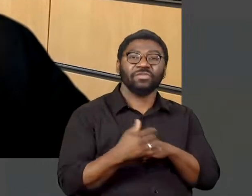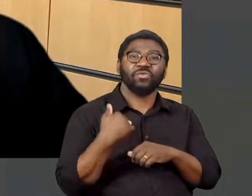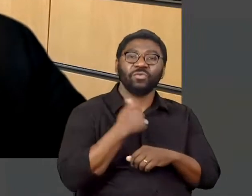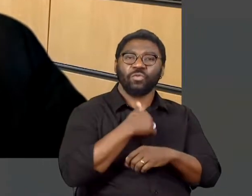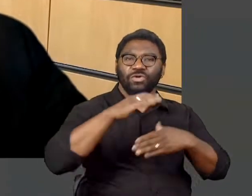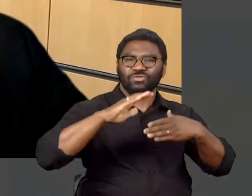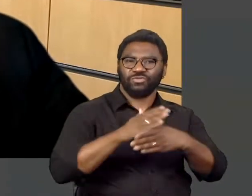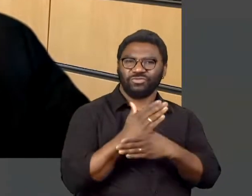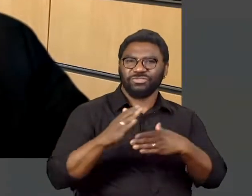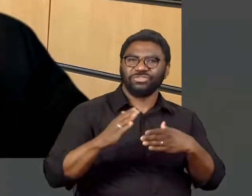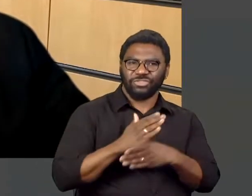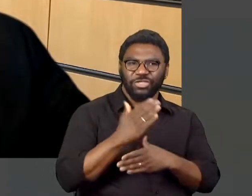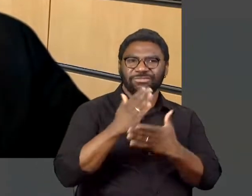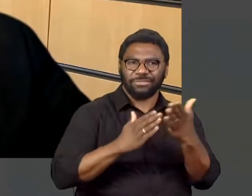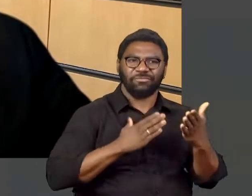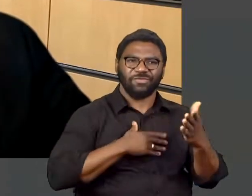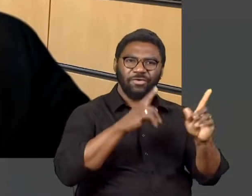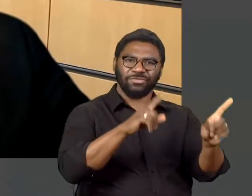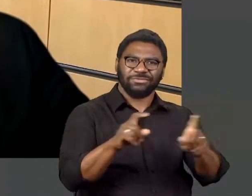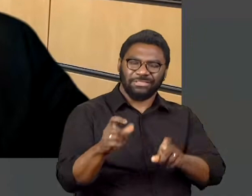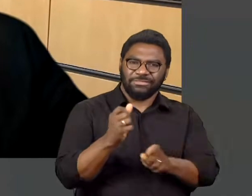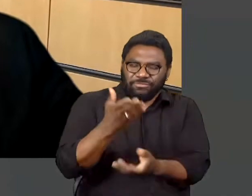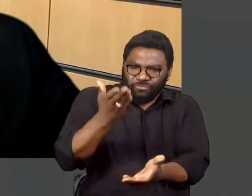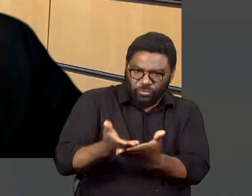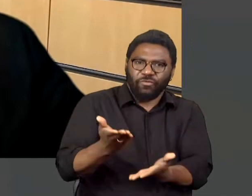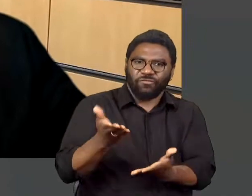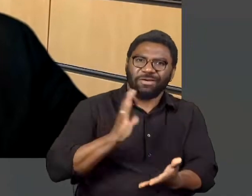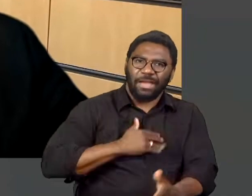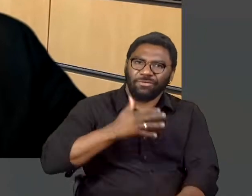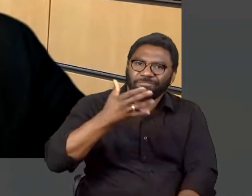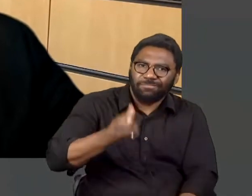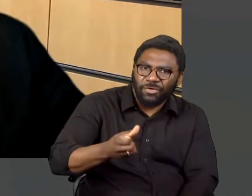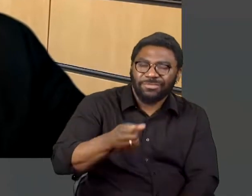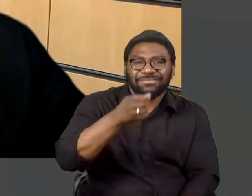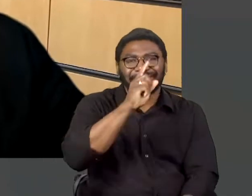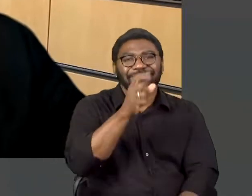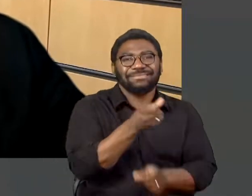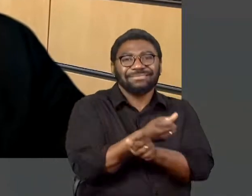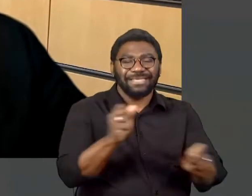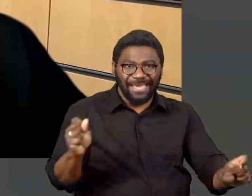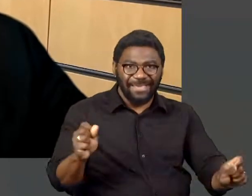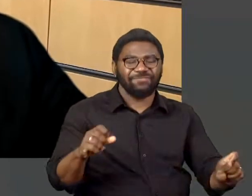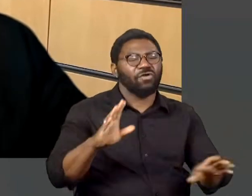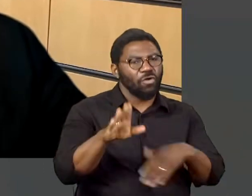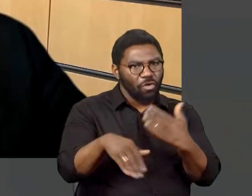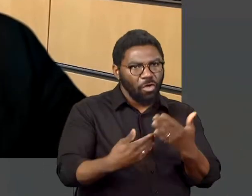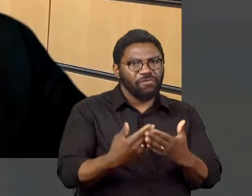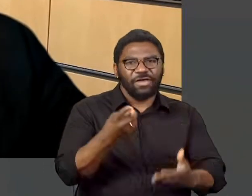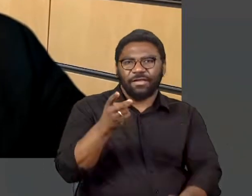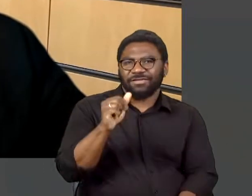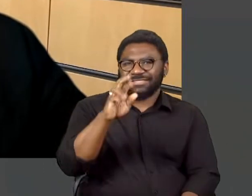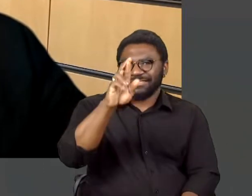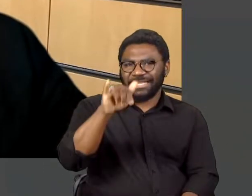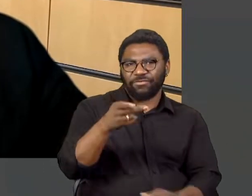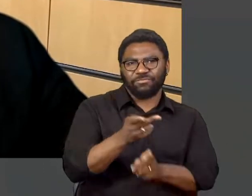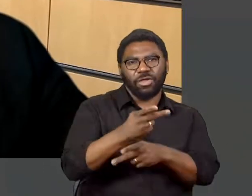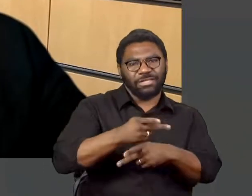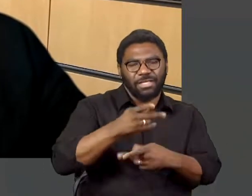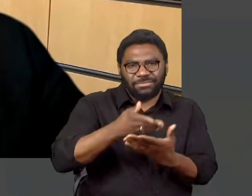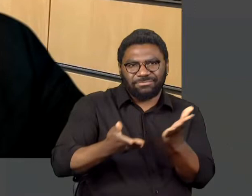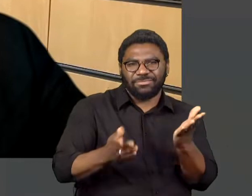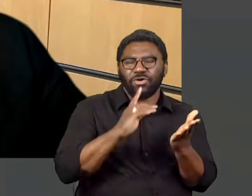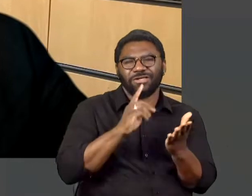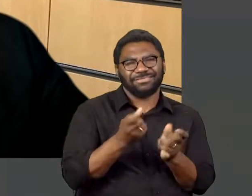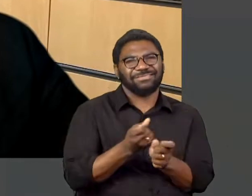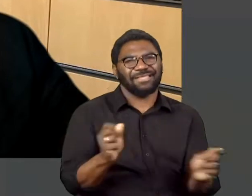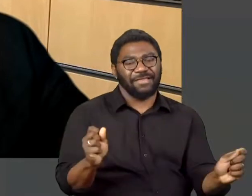to determine that milk is safe and that dairy products are safe. To date, all of our testing and evidence indicates the